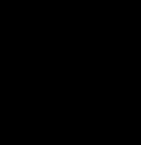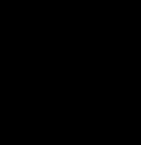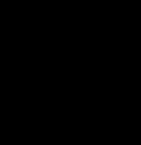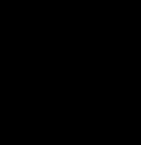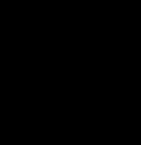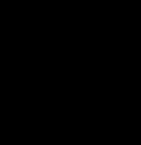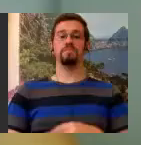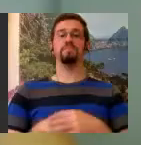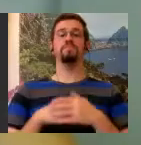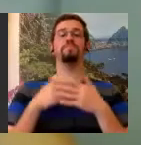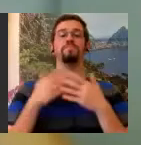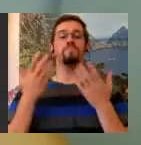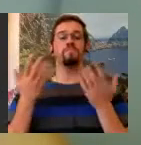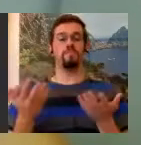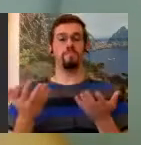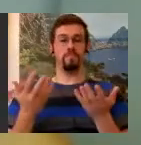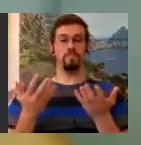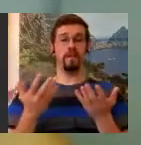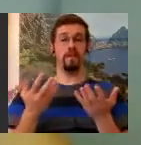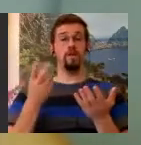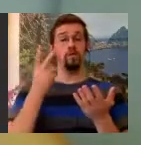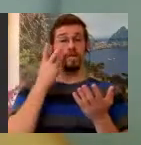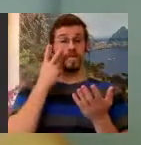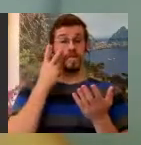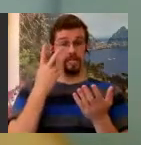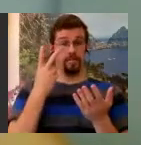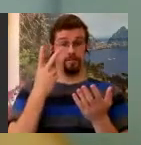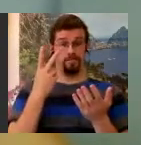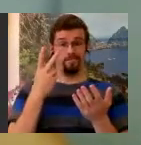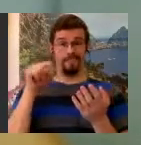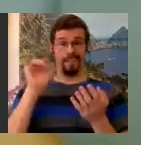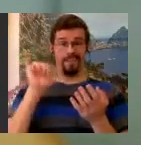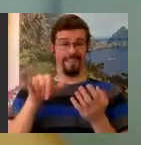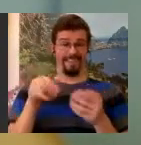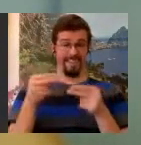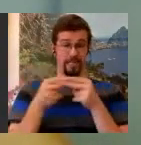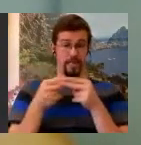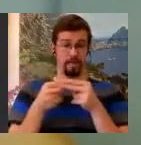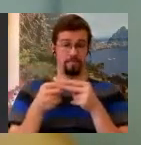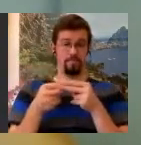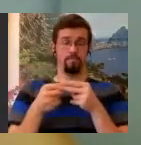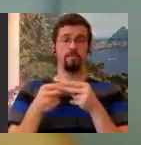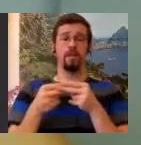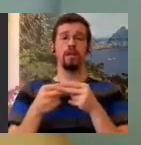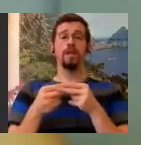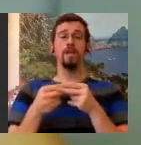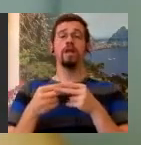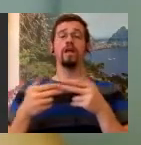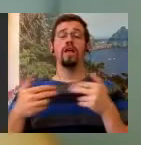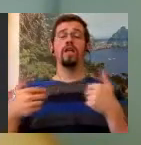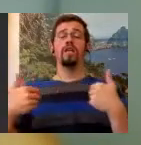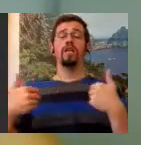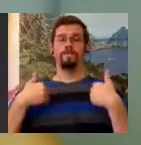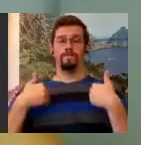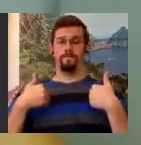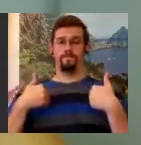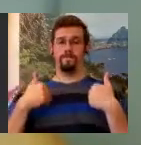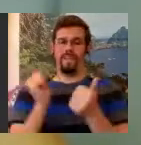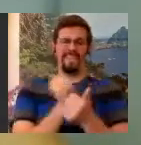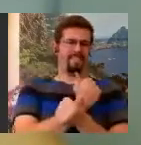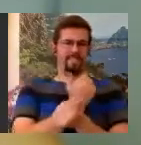You can see here in this slide that you have